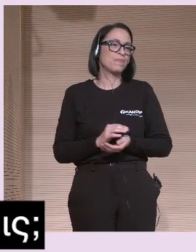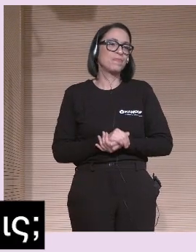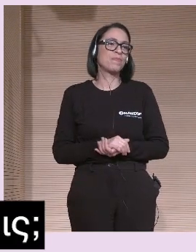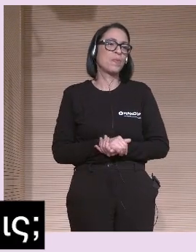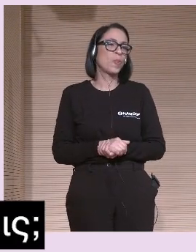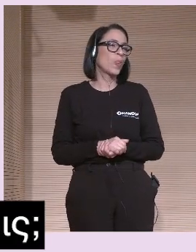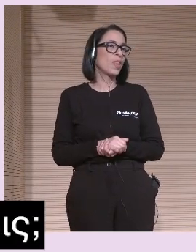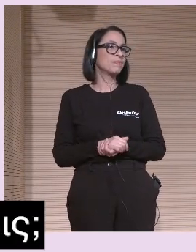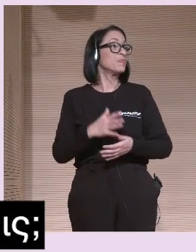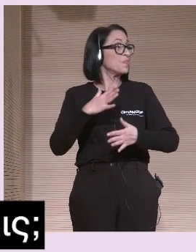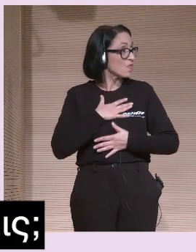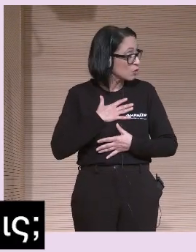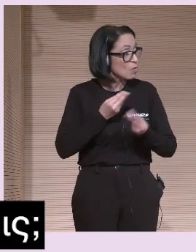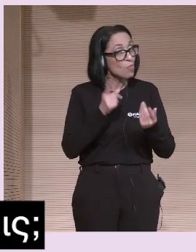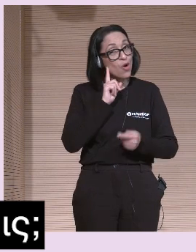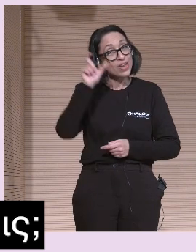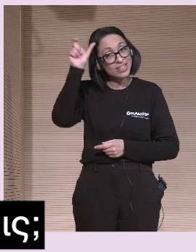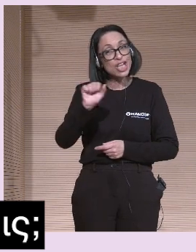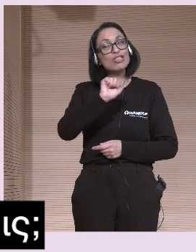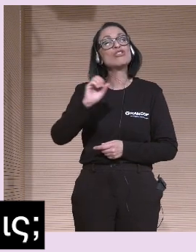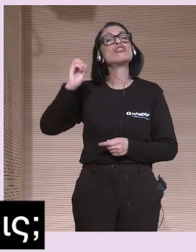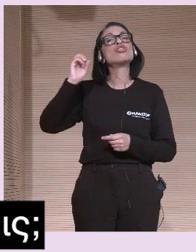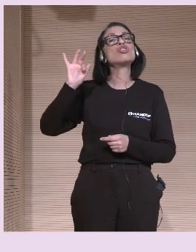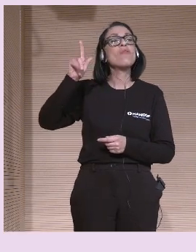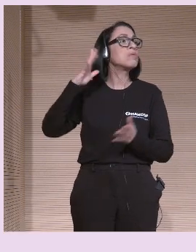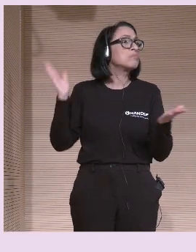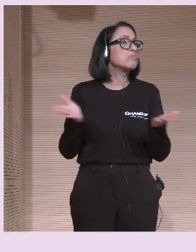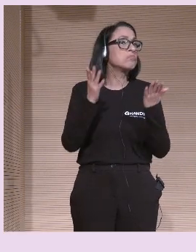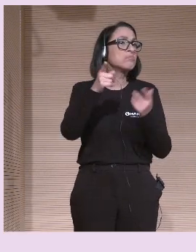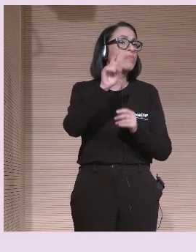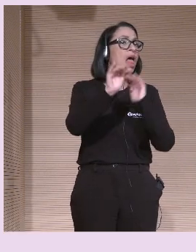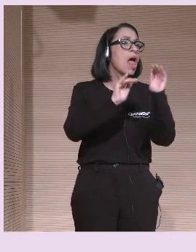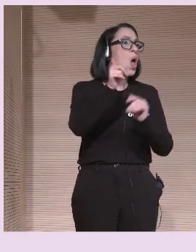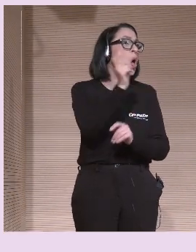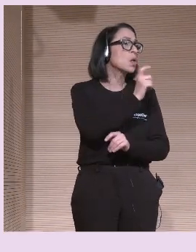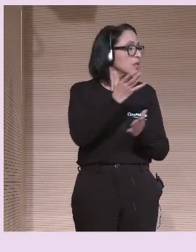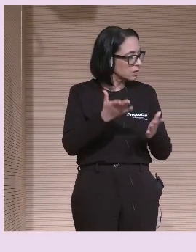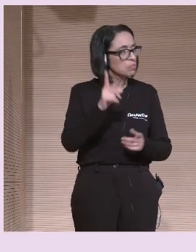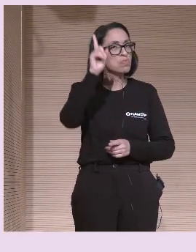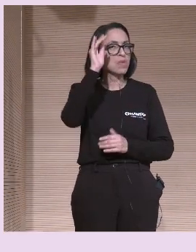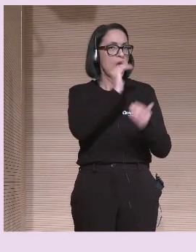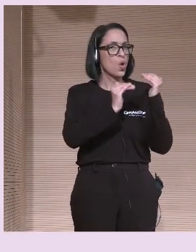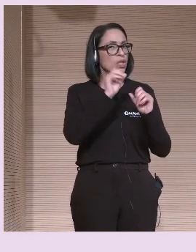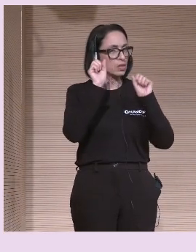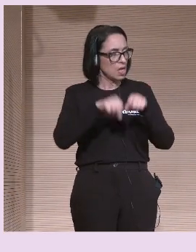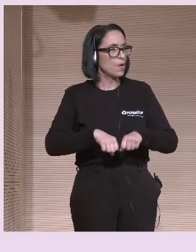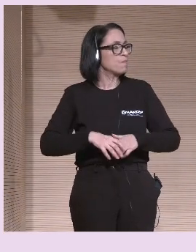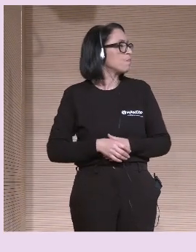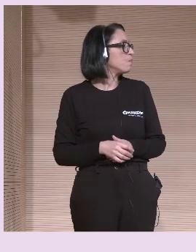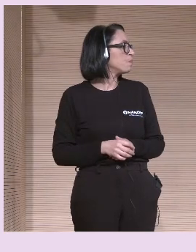Thank you so much, Sophie. Do we have any questions? One question here, please.